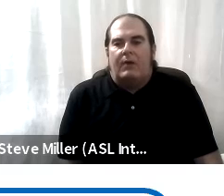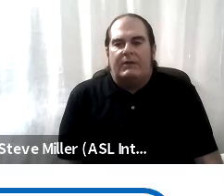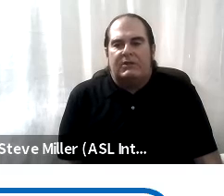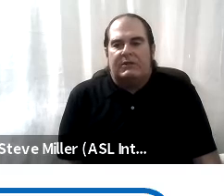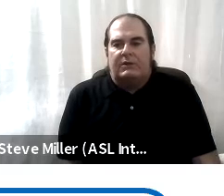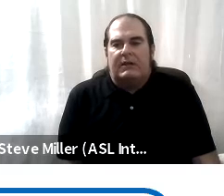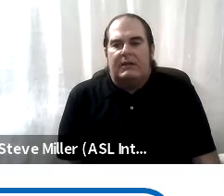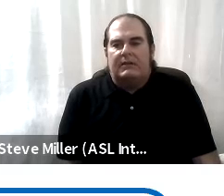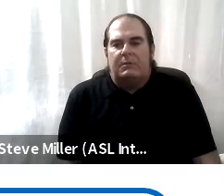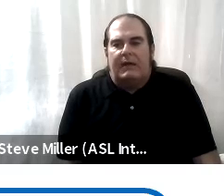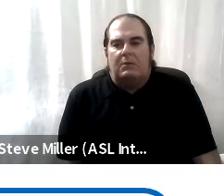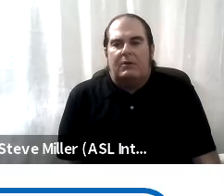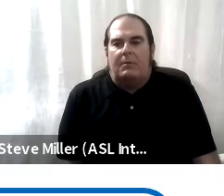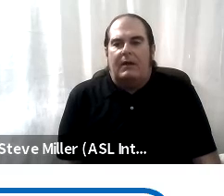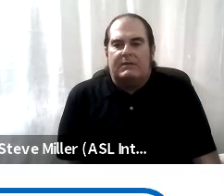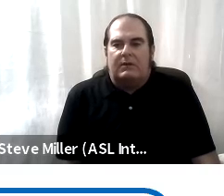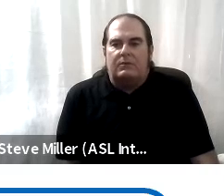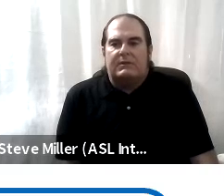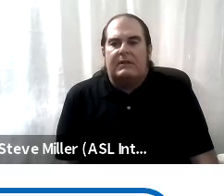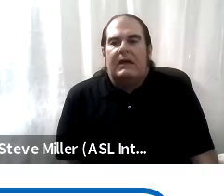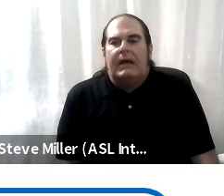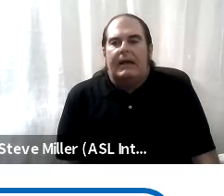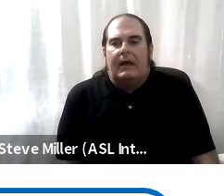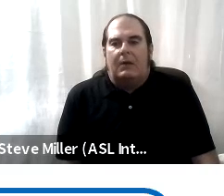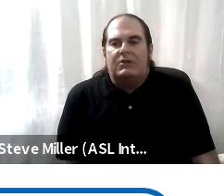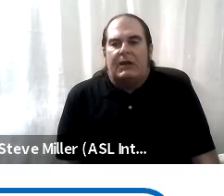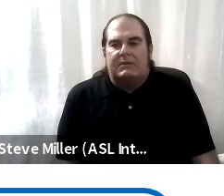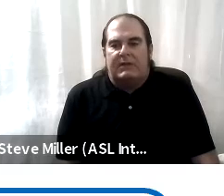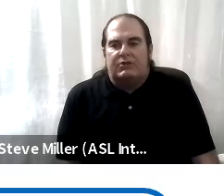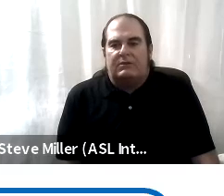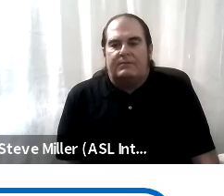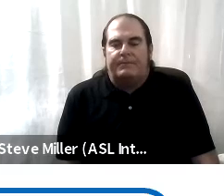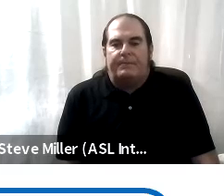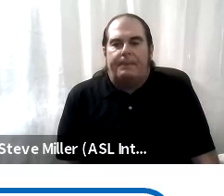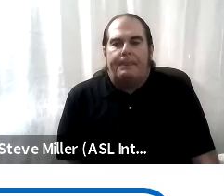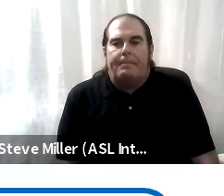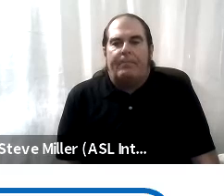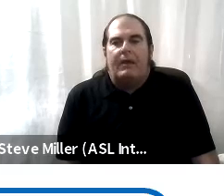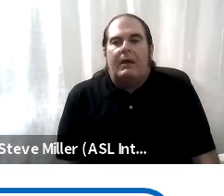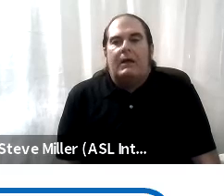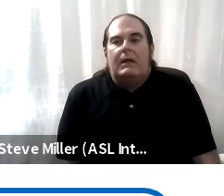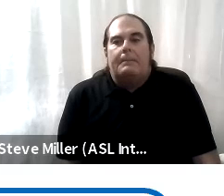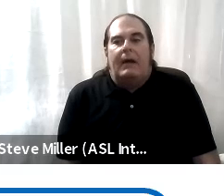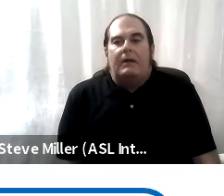that range the student is related with their milestones and language acquisition.